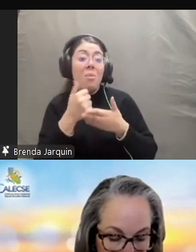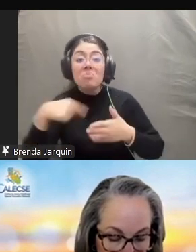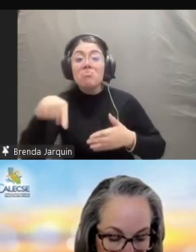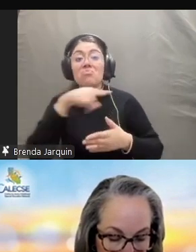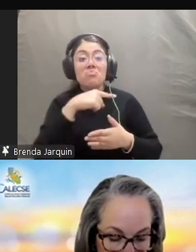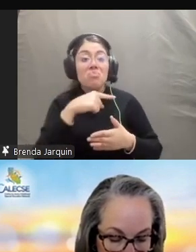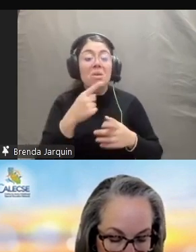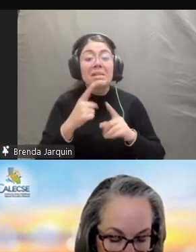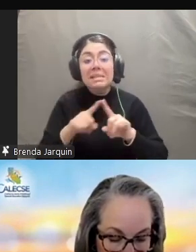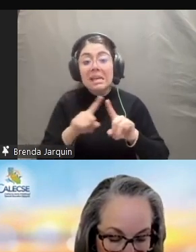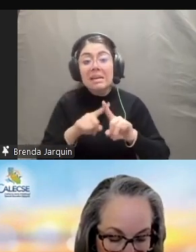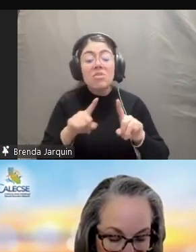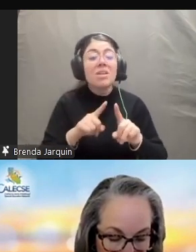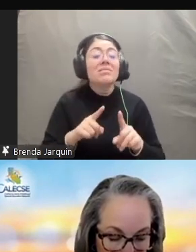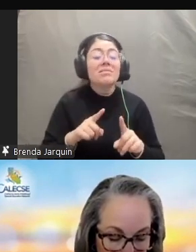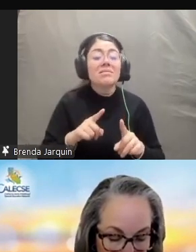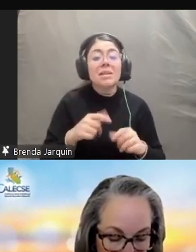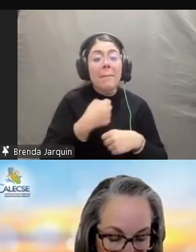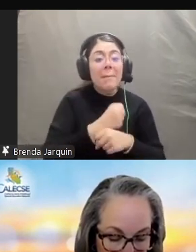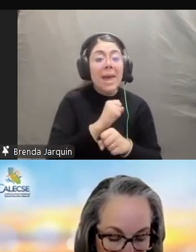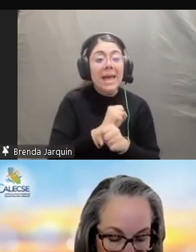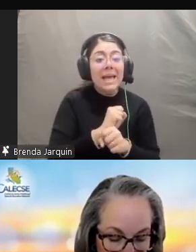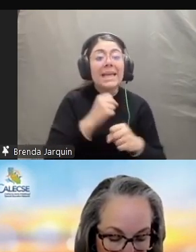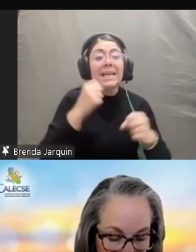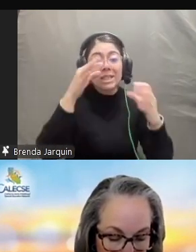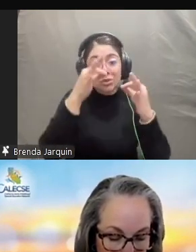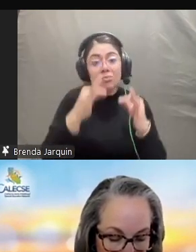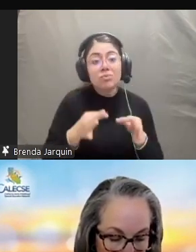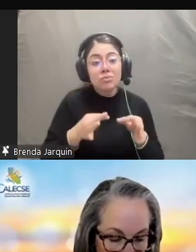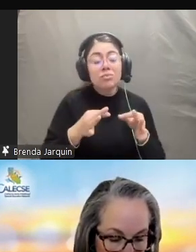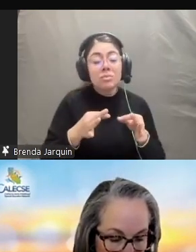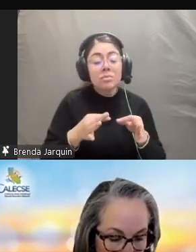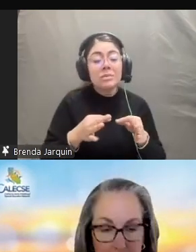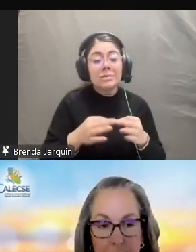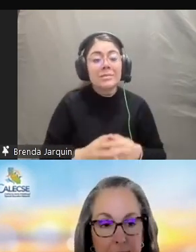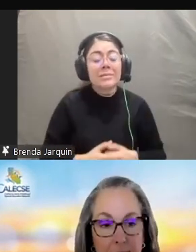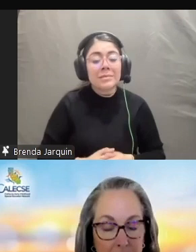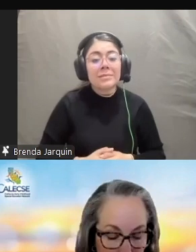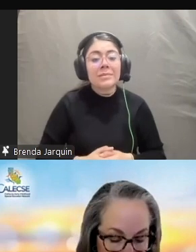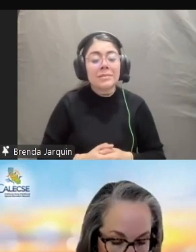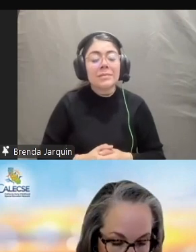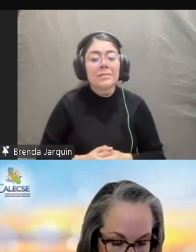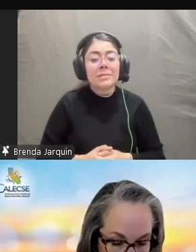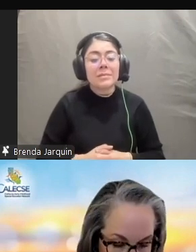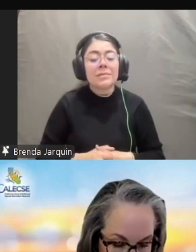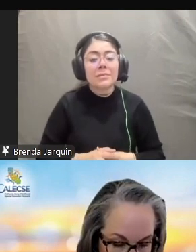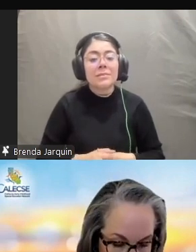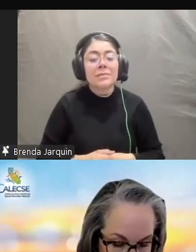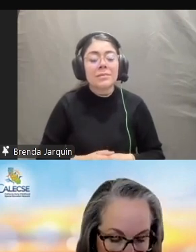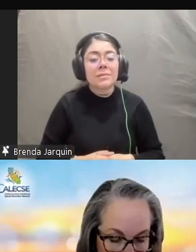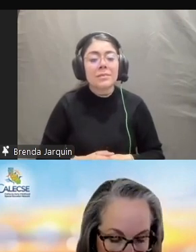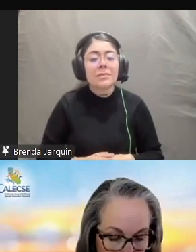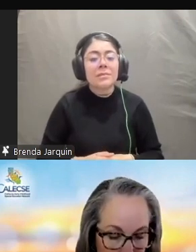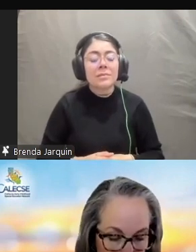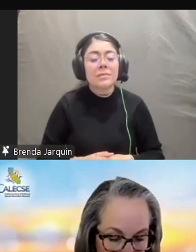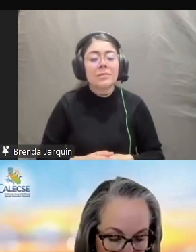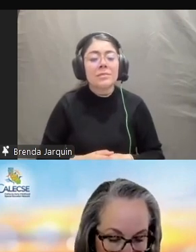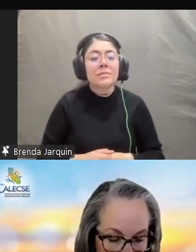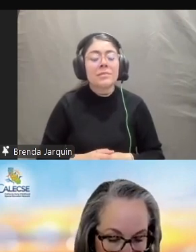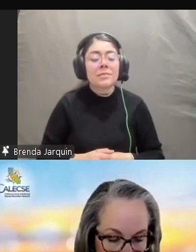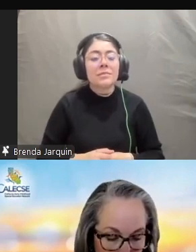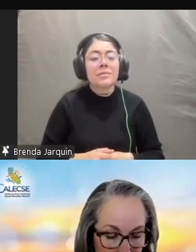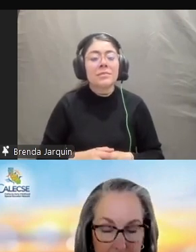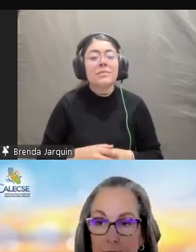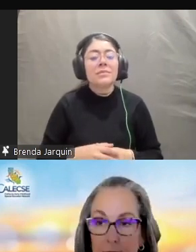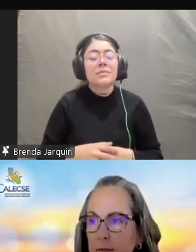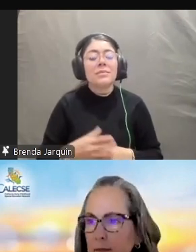chart, the step 11 of the conducting the assessment of the interagency agreement, again, having